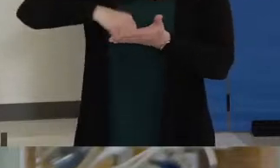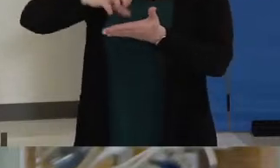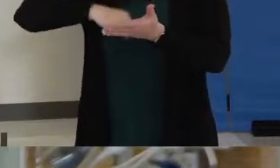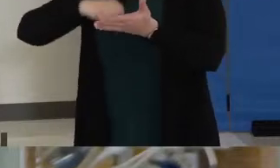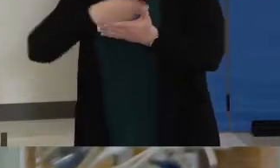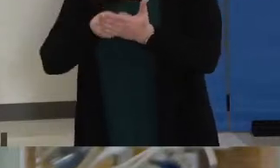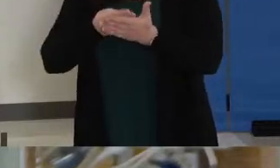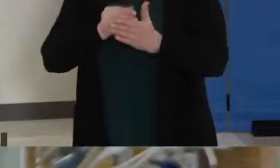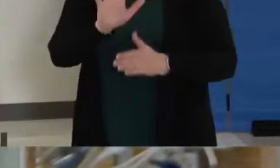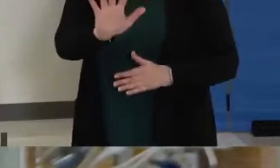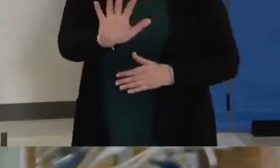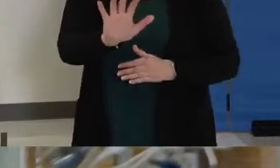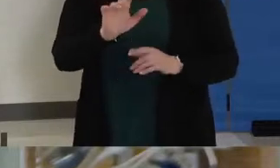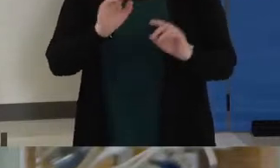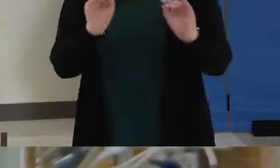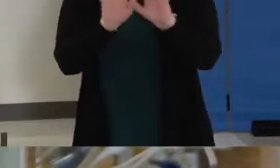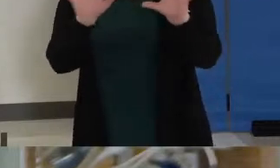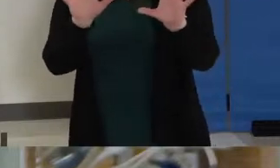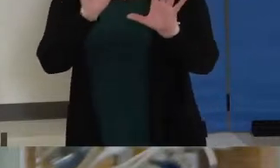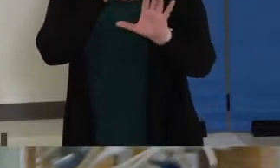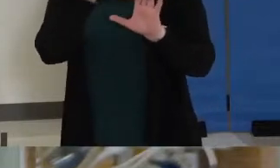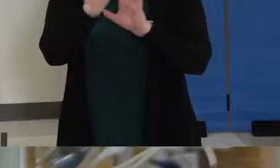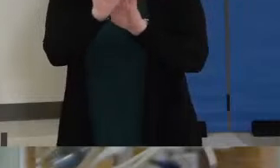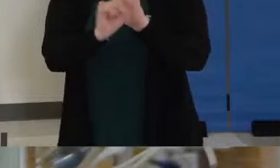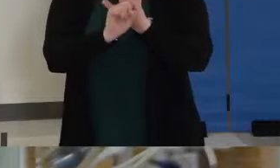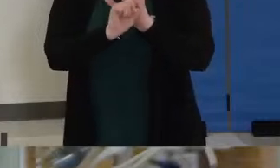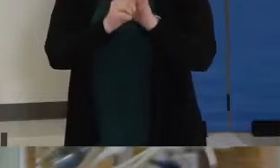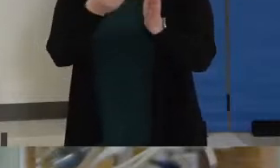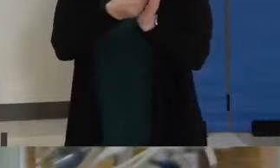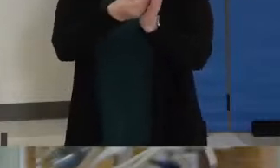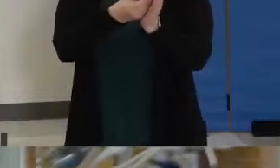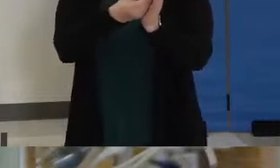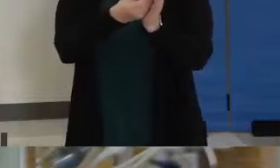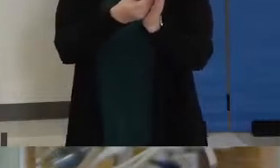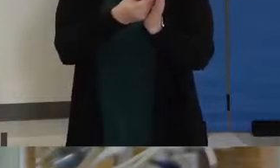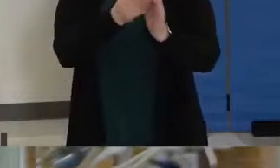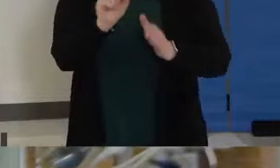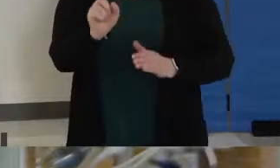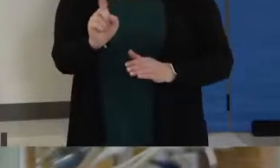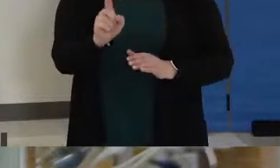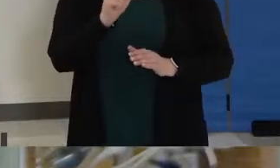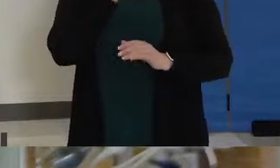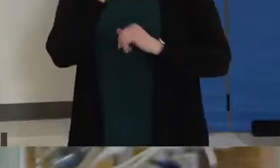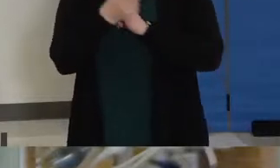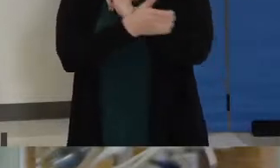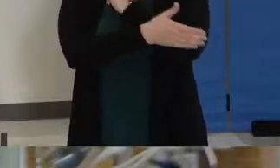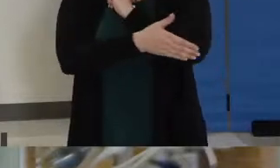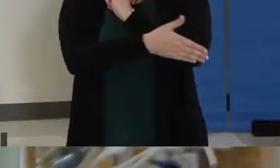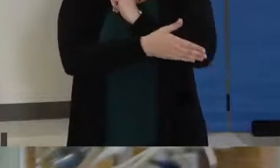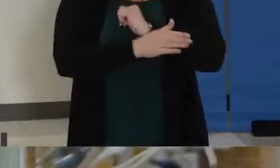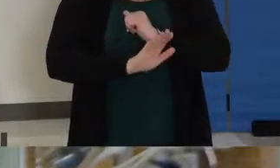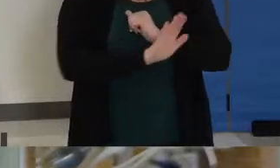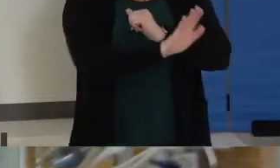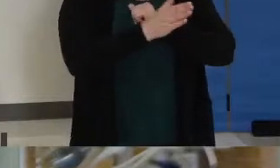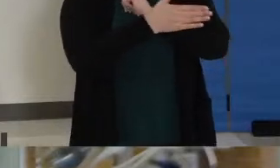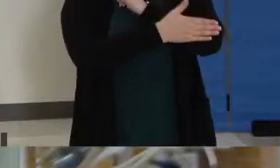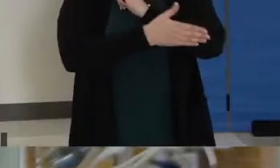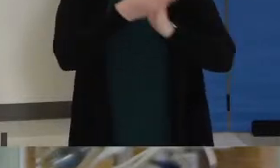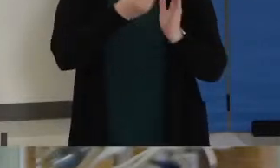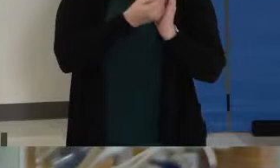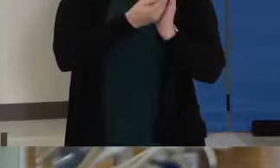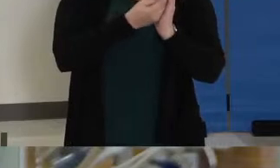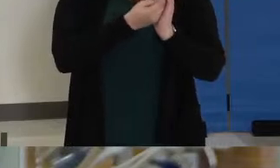be clear. This is not the state's money. It is not the county's money. It is